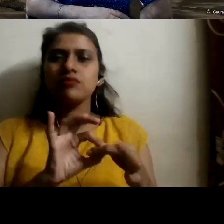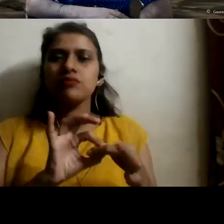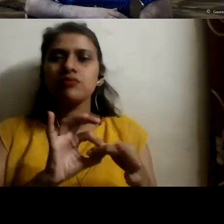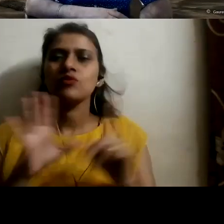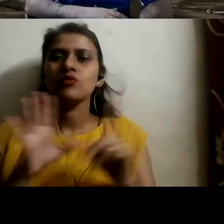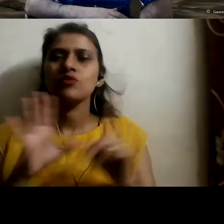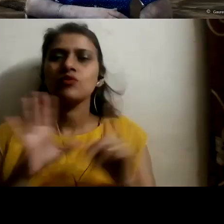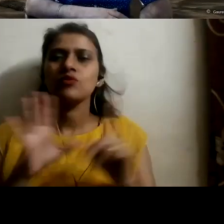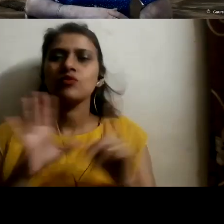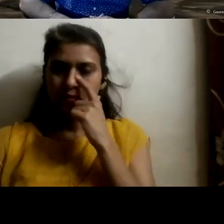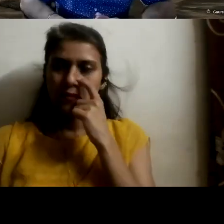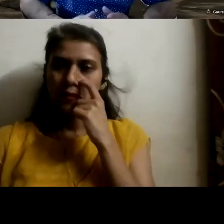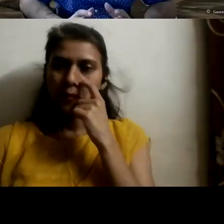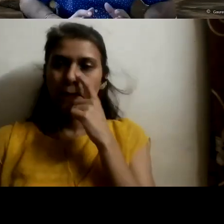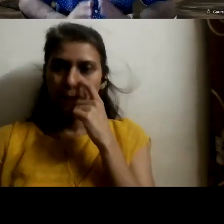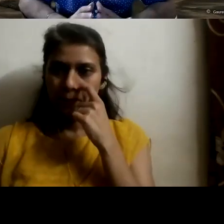right?